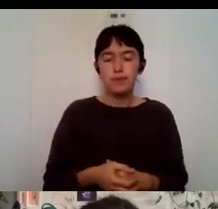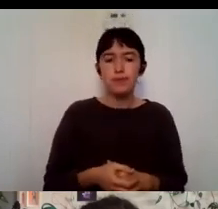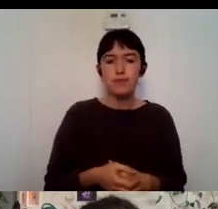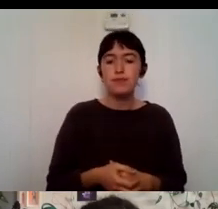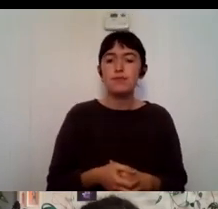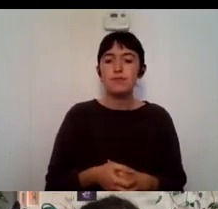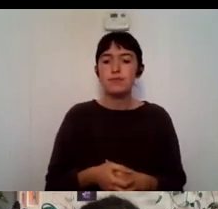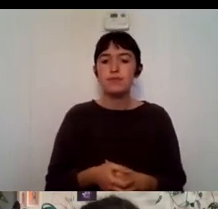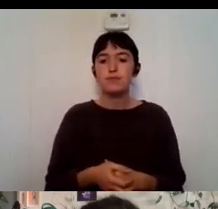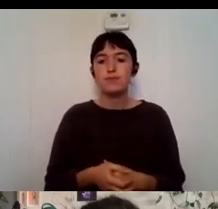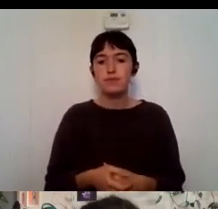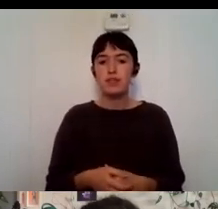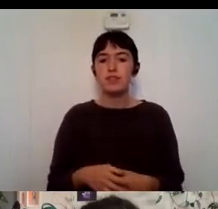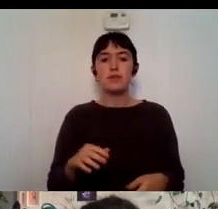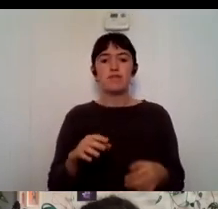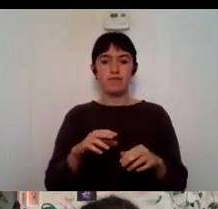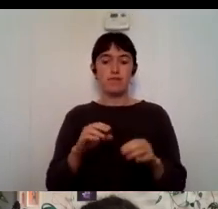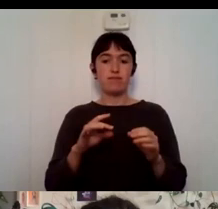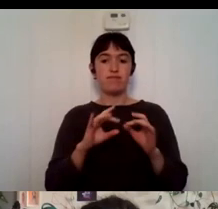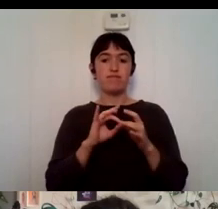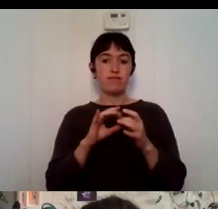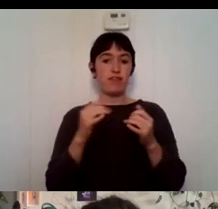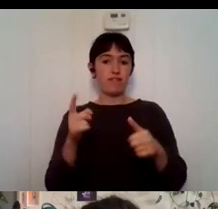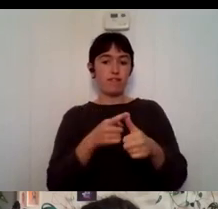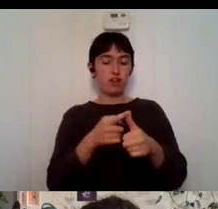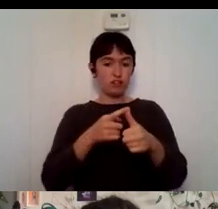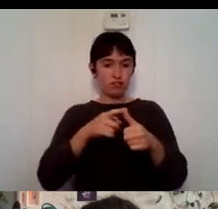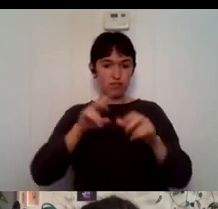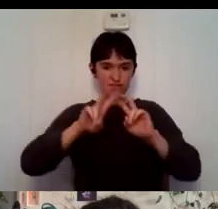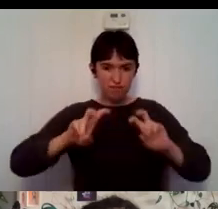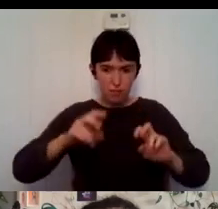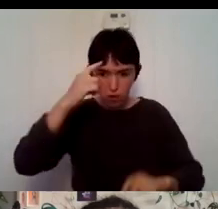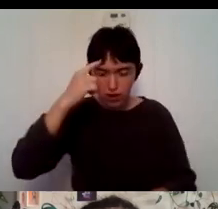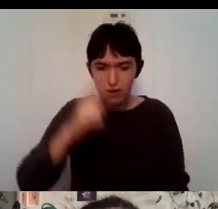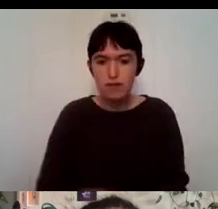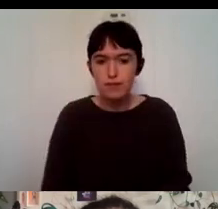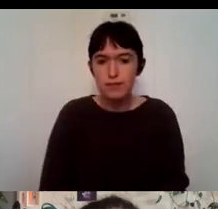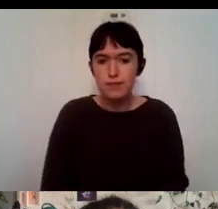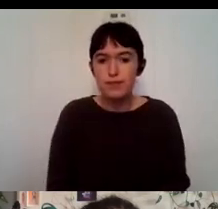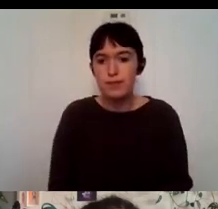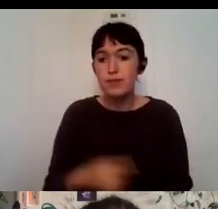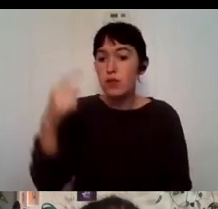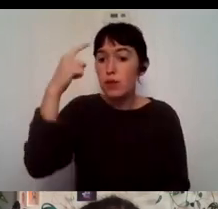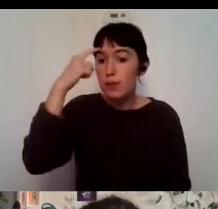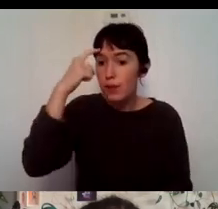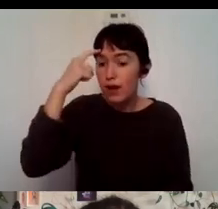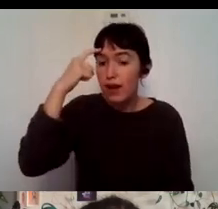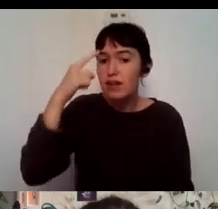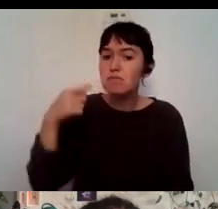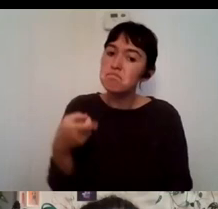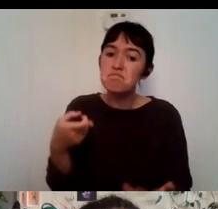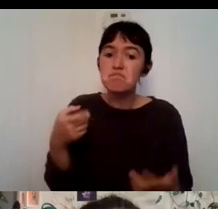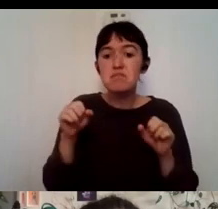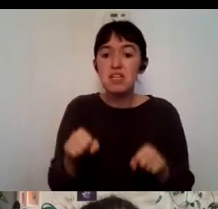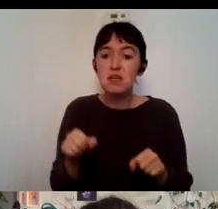all would be interested in the brain. Now, in one respect, the brain is a very boring thing to